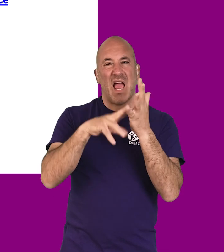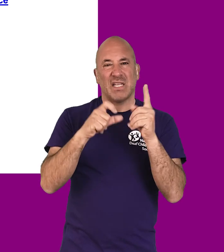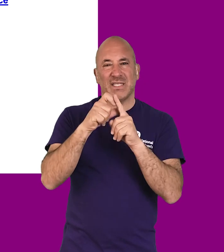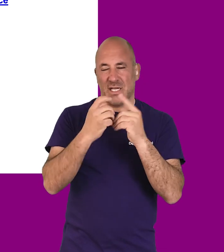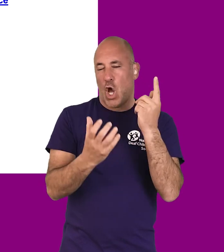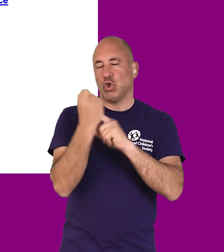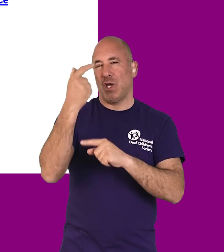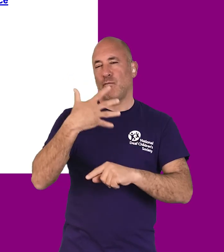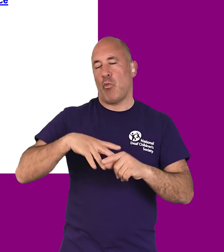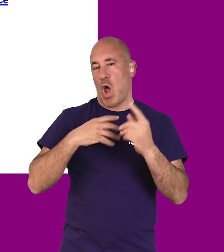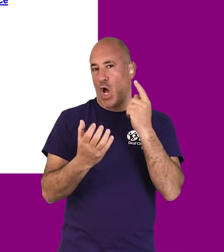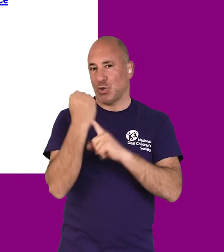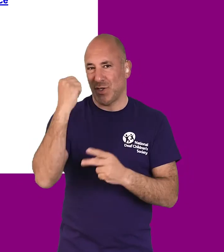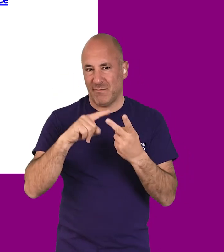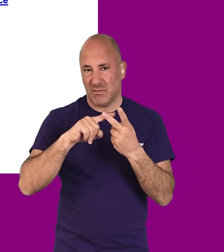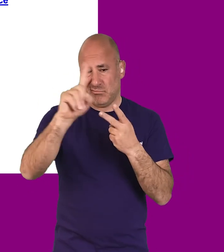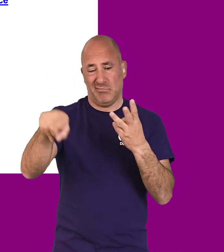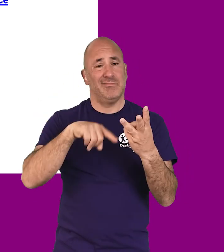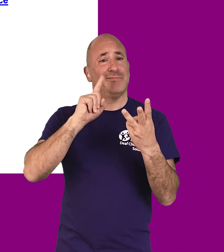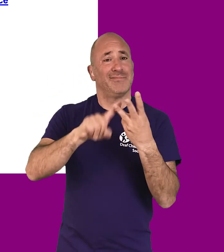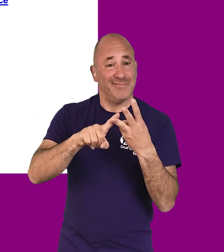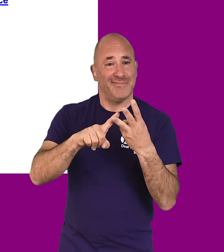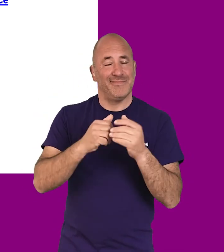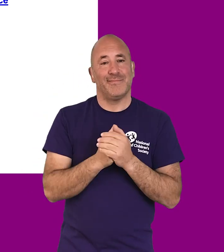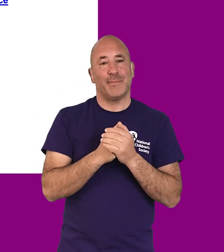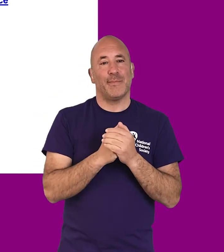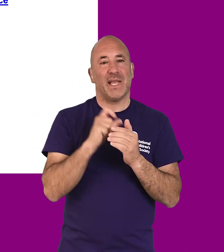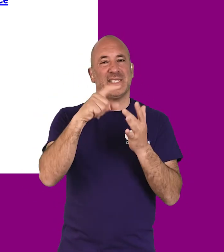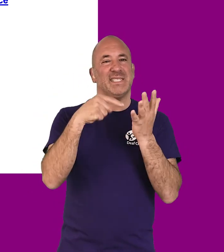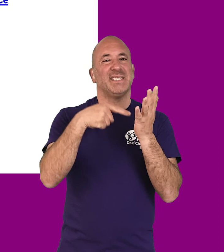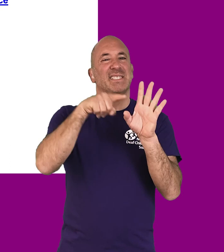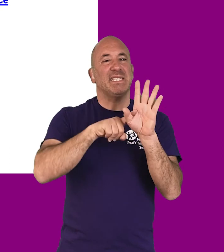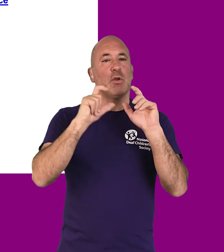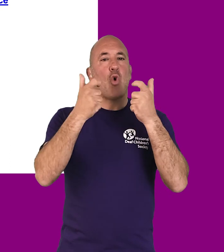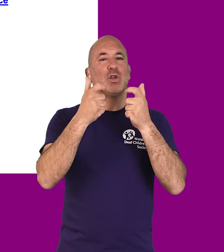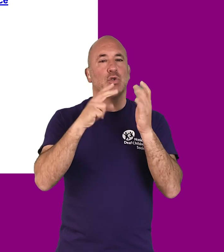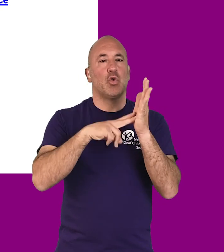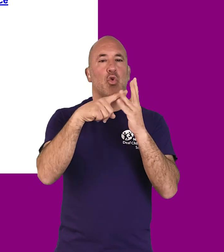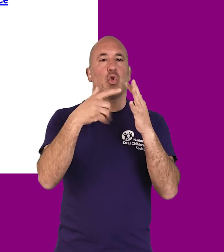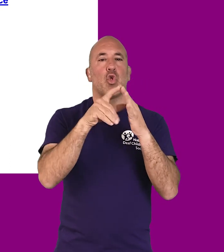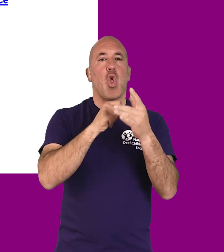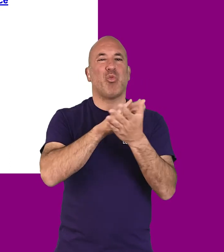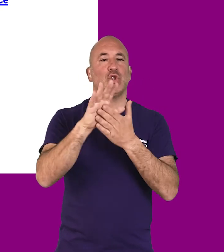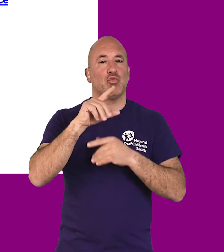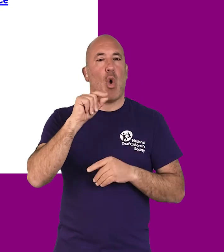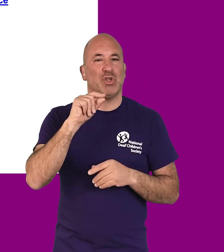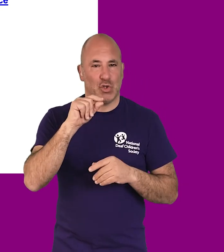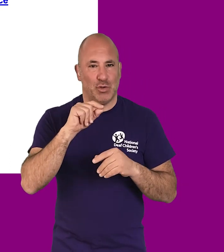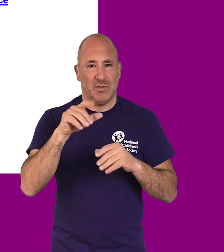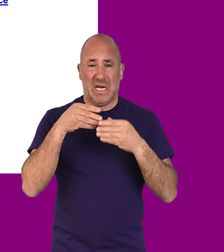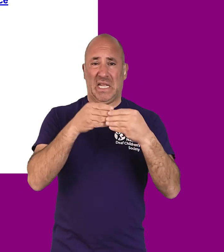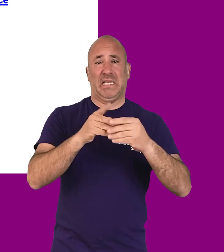learners with SEND to achieve their aspirations. And City College Norwich lead